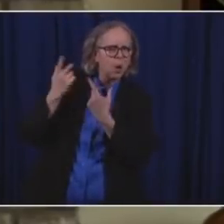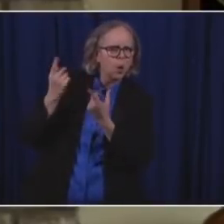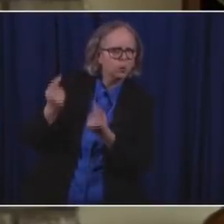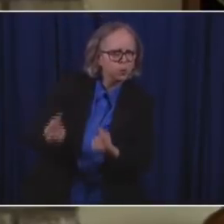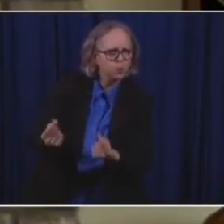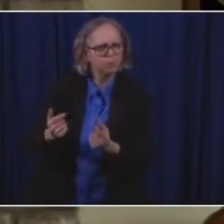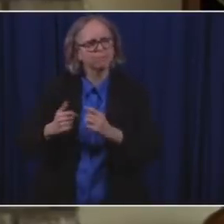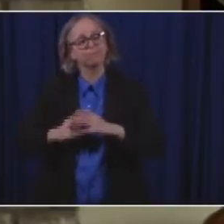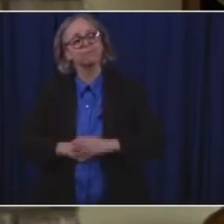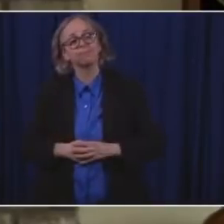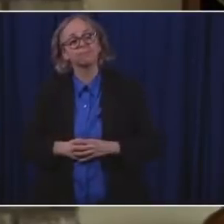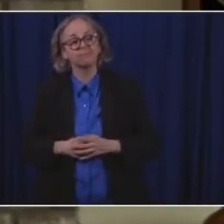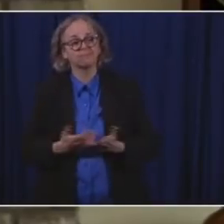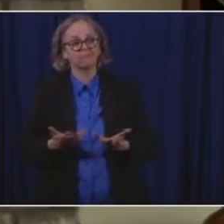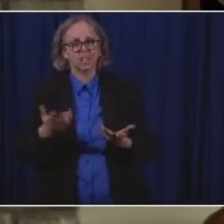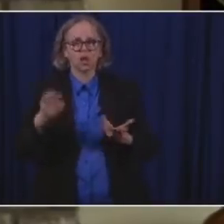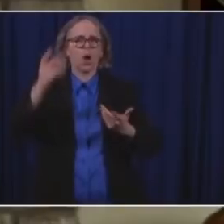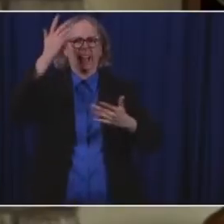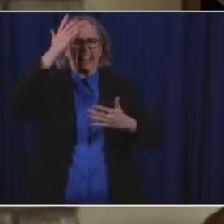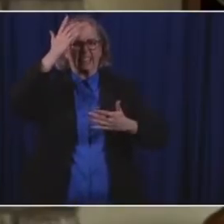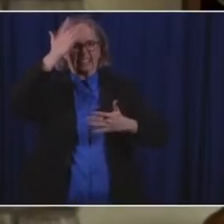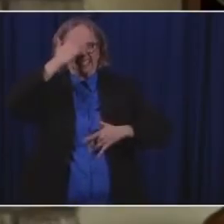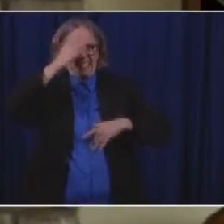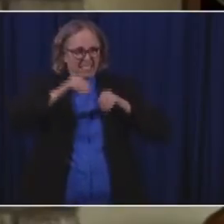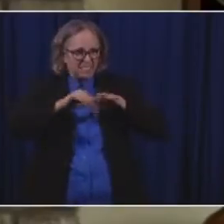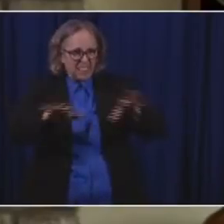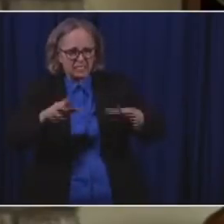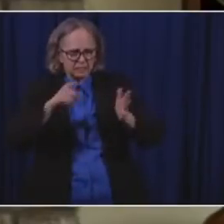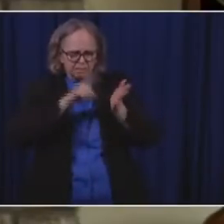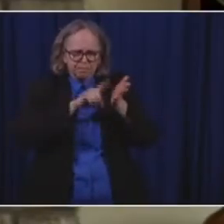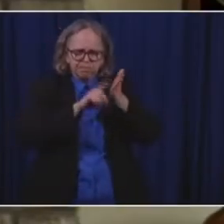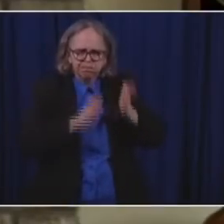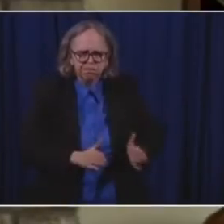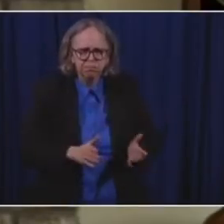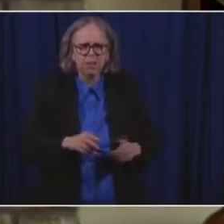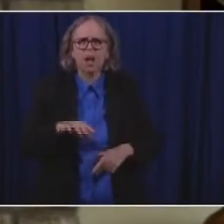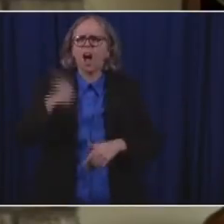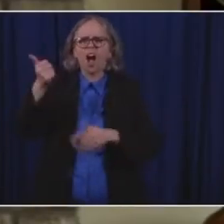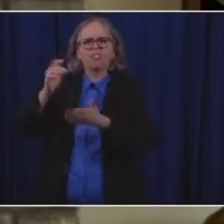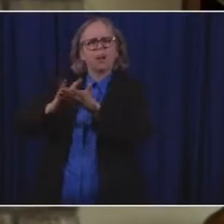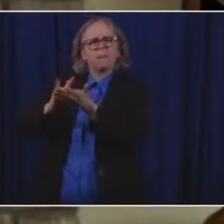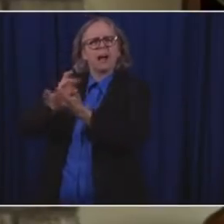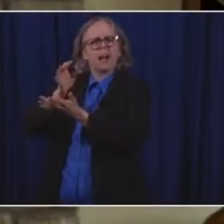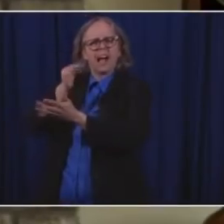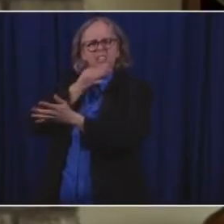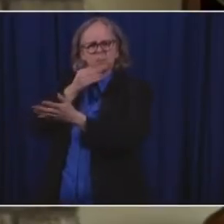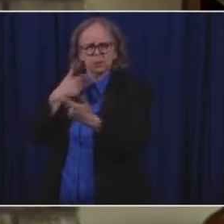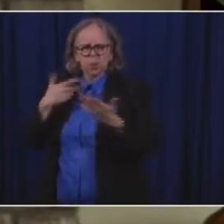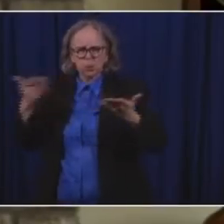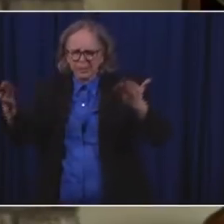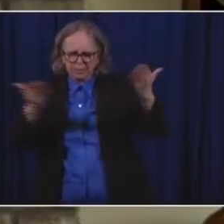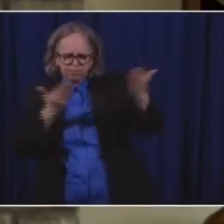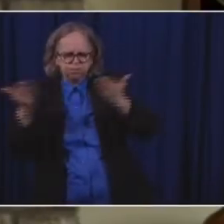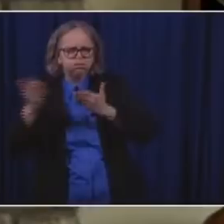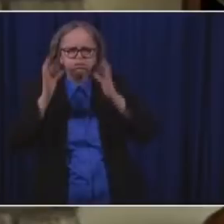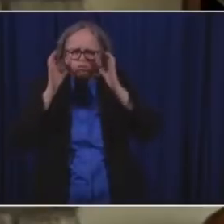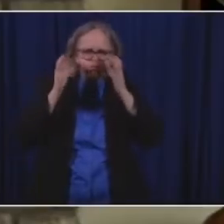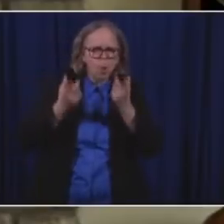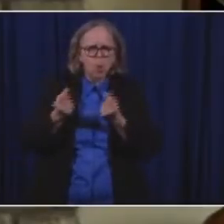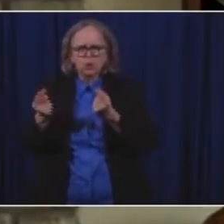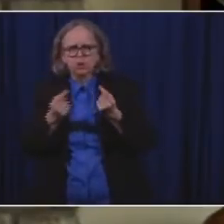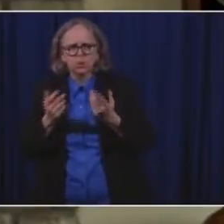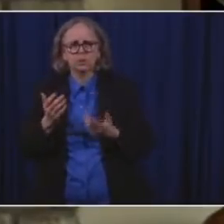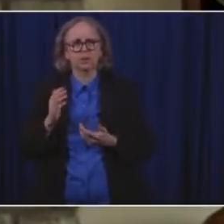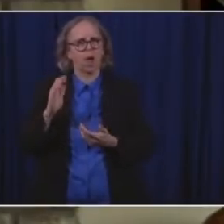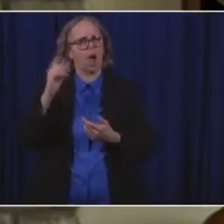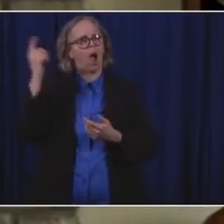disease doctors and other experts here in the state of Ohio. But the goal will be to save the most lives. The goal